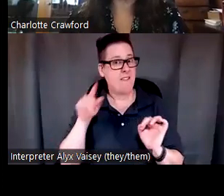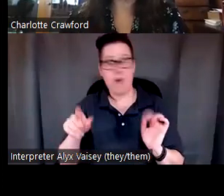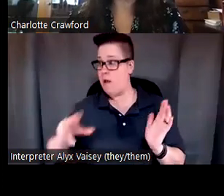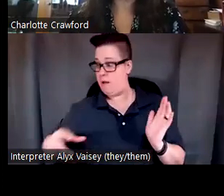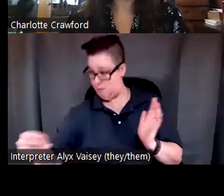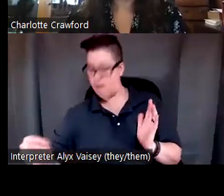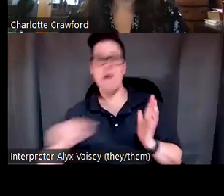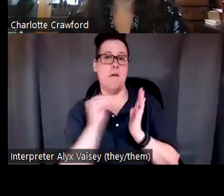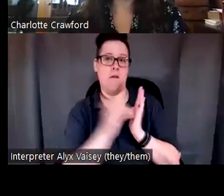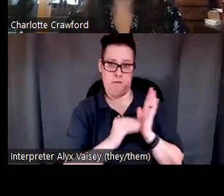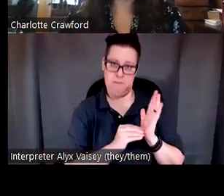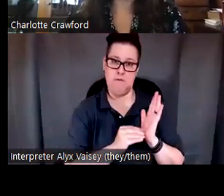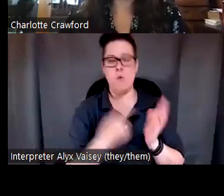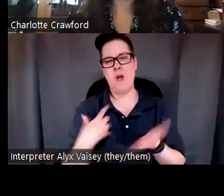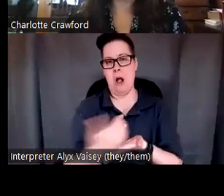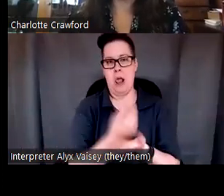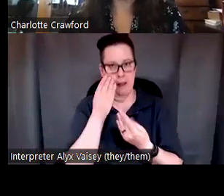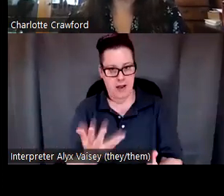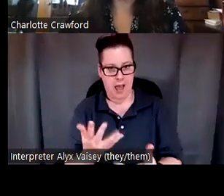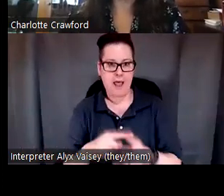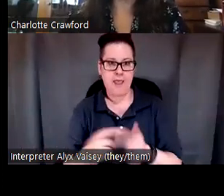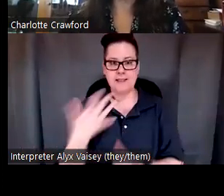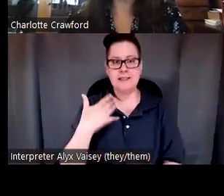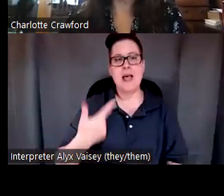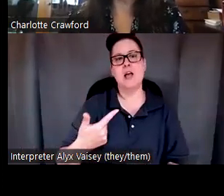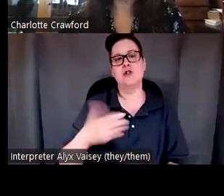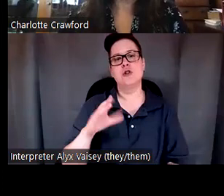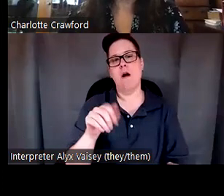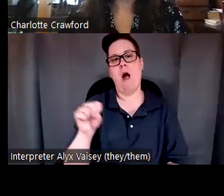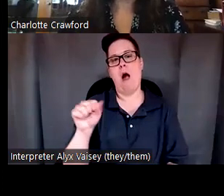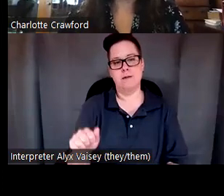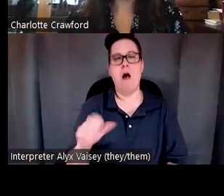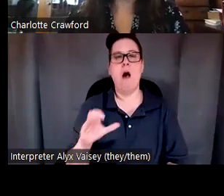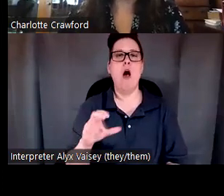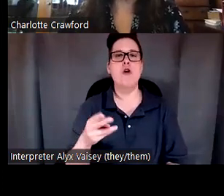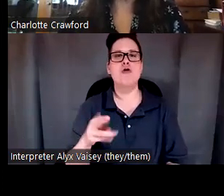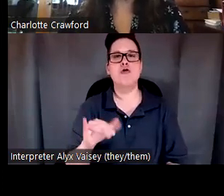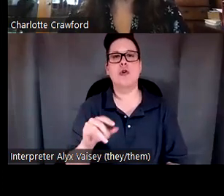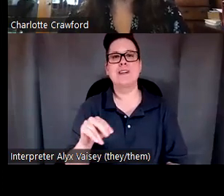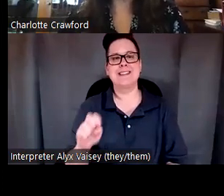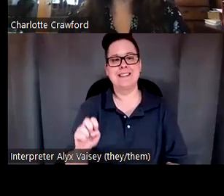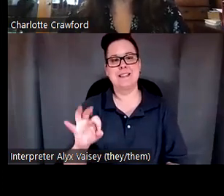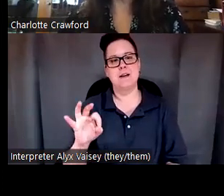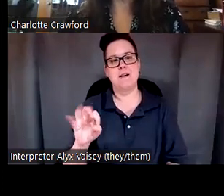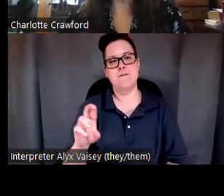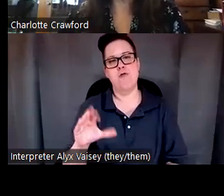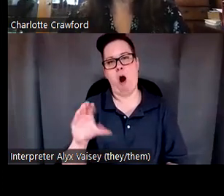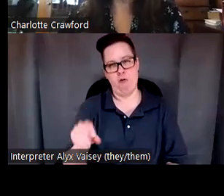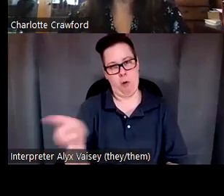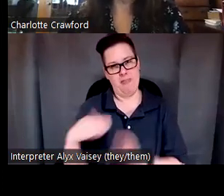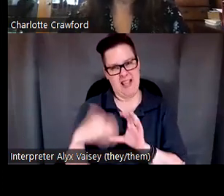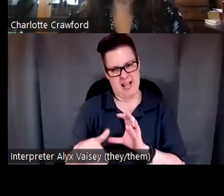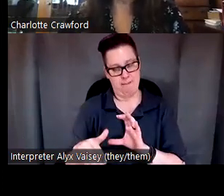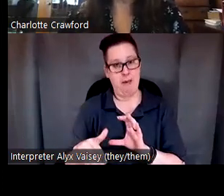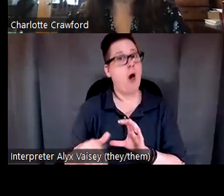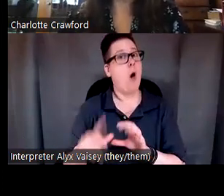the data. I have them return them to JACASA, which is Christine Ferraro. That's her email. And when they do that, they get a